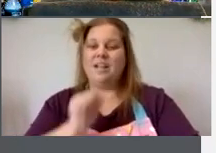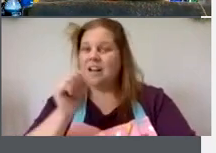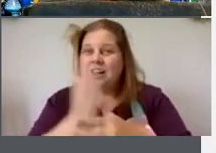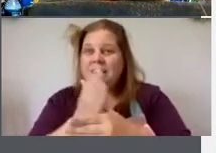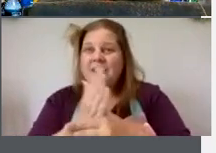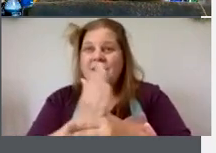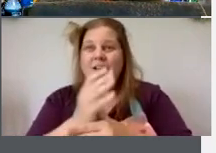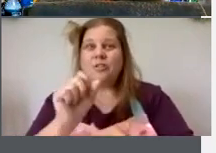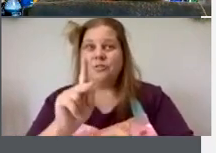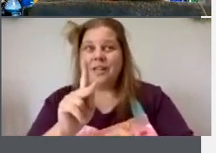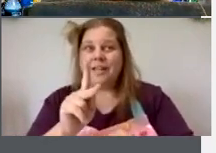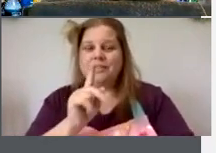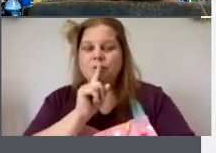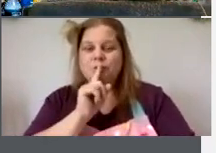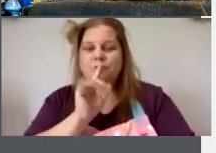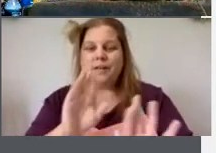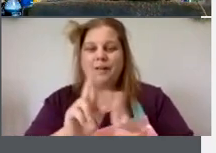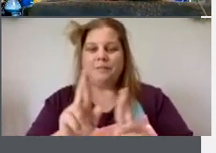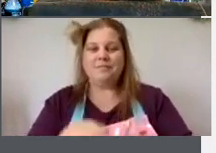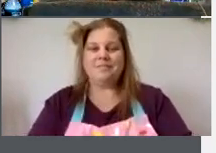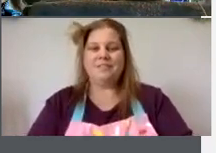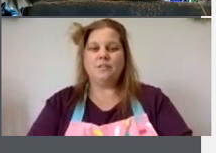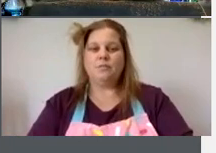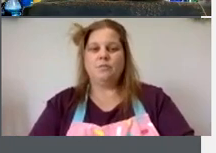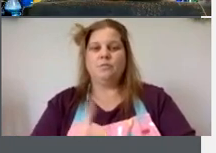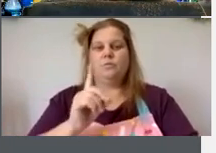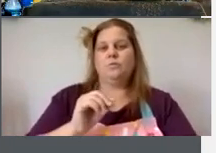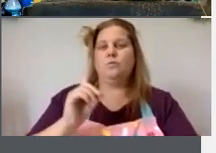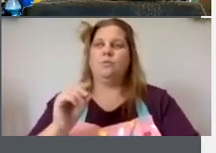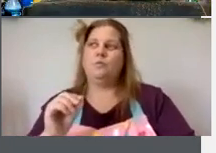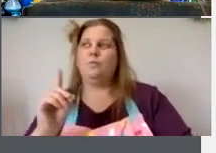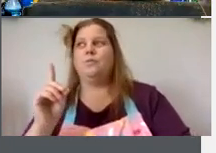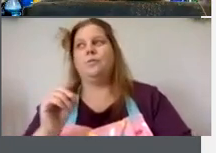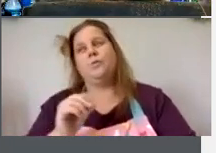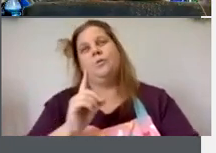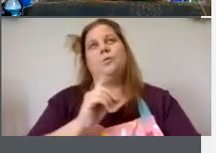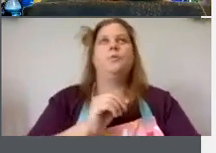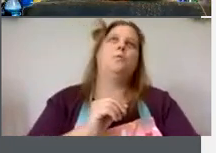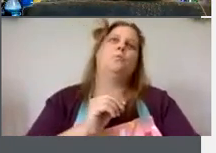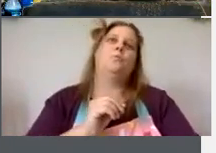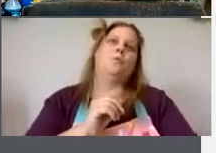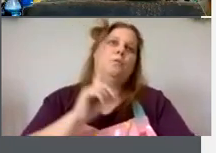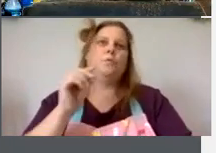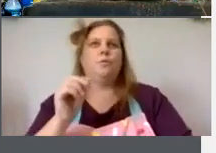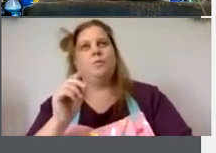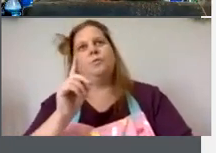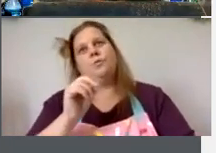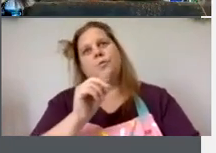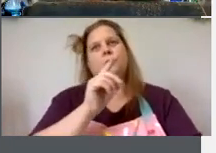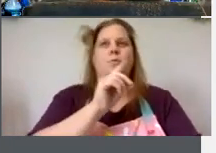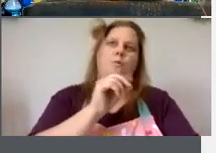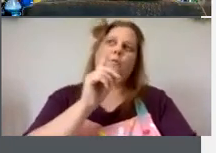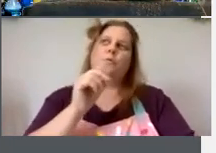it? So here we go. Do, do, do, do, do, do, do. Do, do,